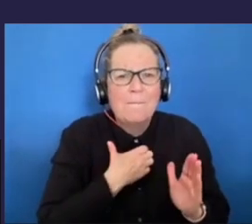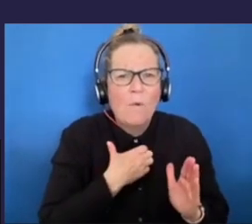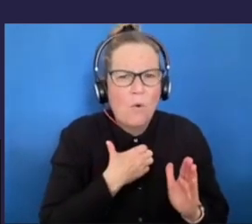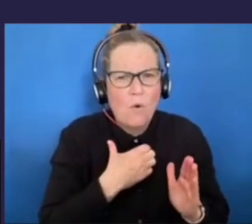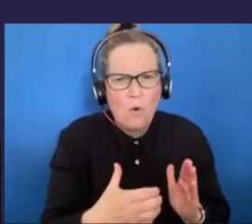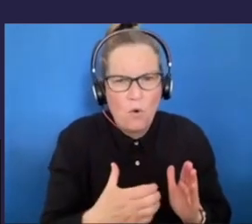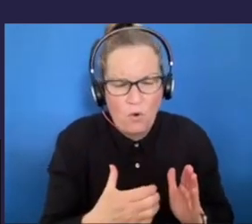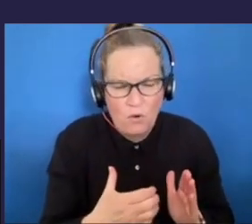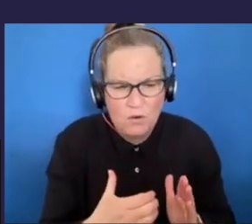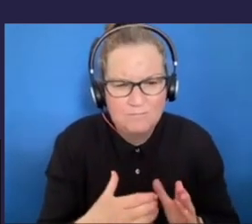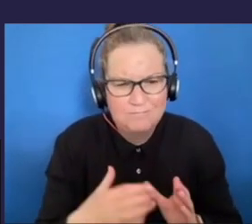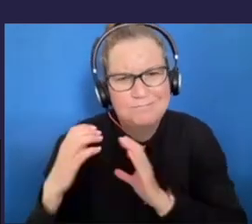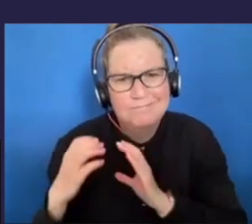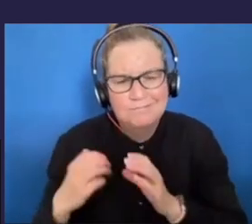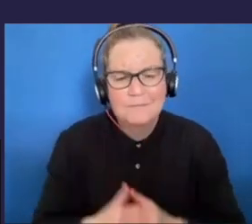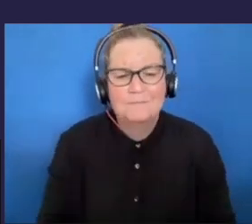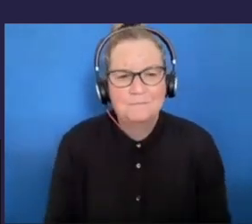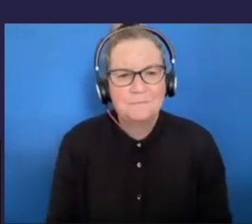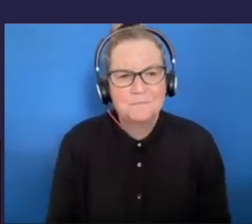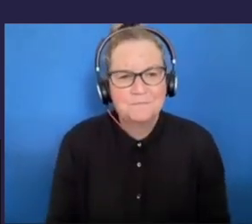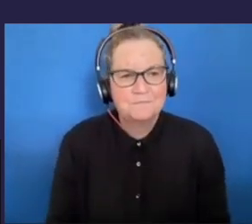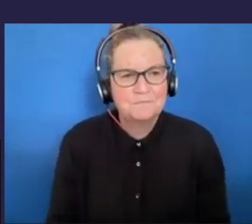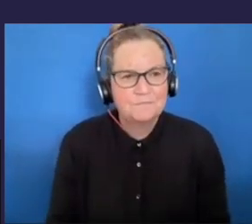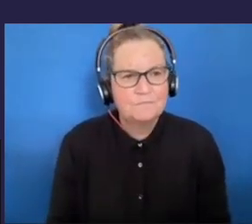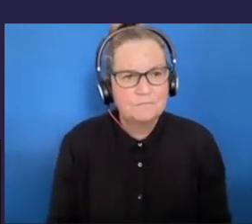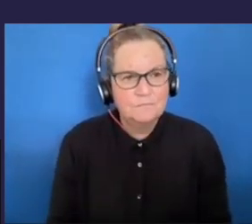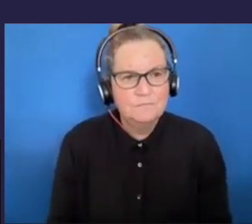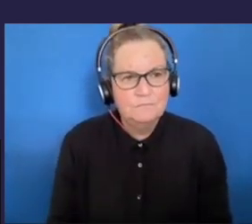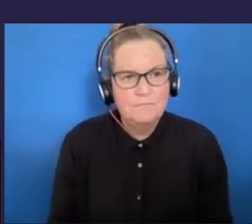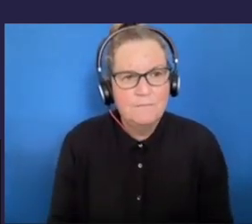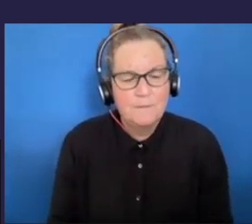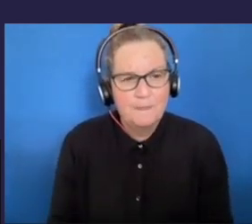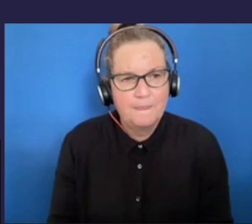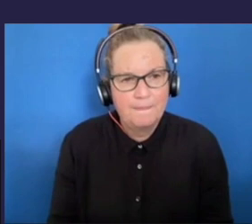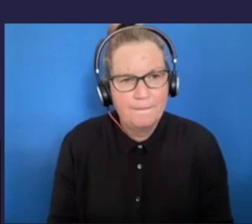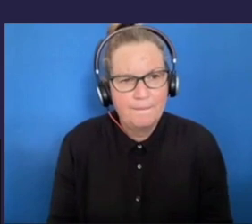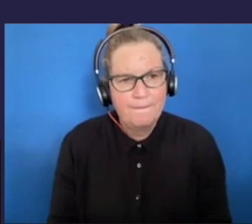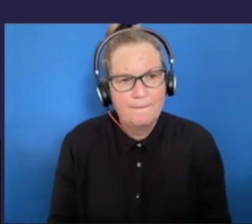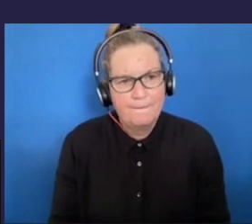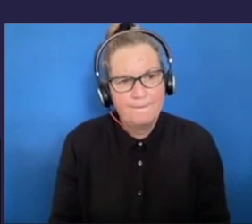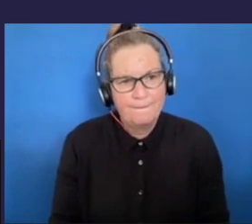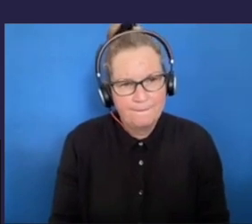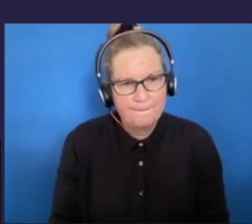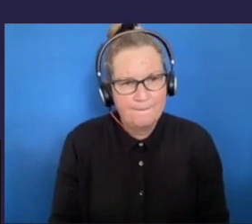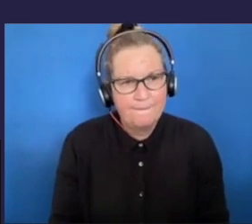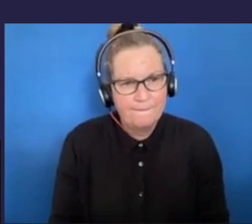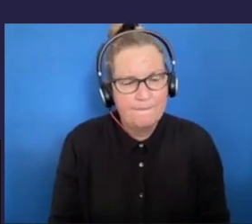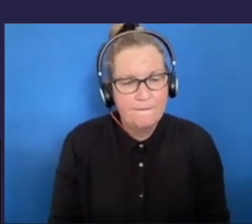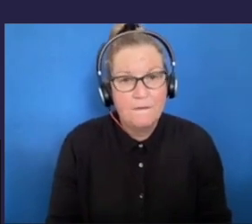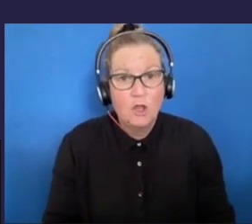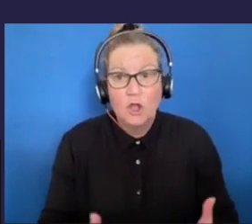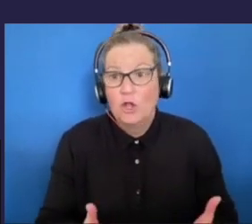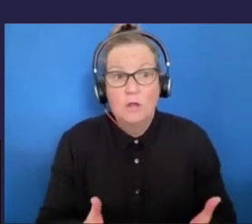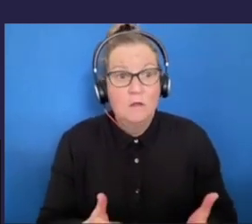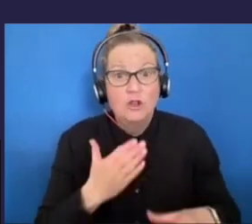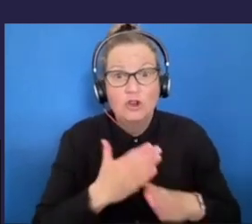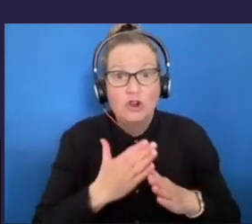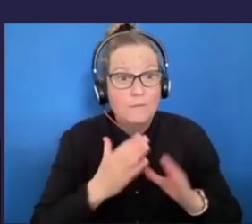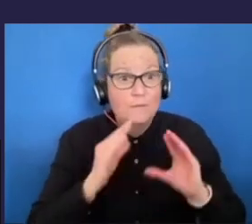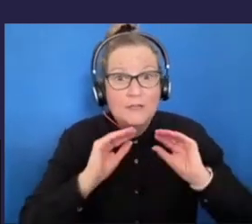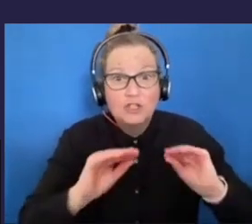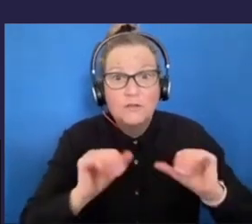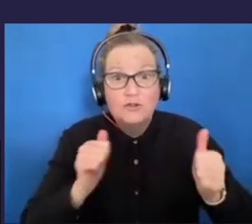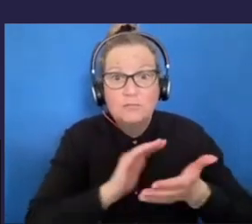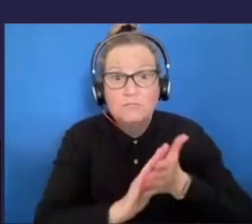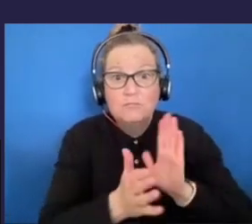But as we have talked about, learning to do the job isn't by any means the end to our support for someone's job success. Social belonging at work